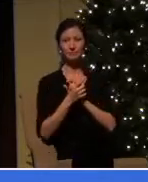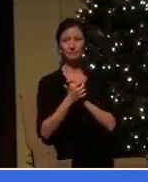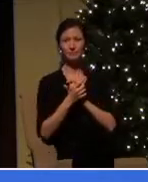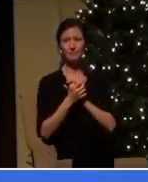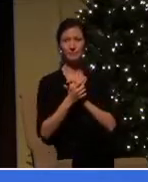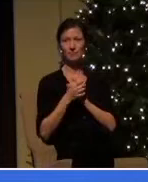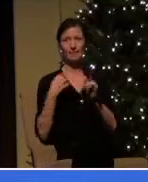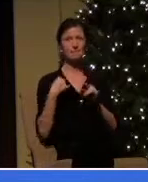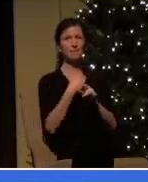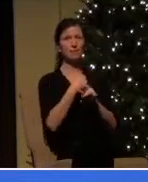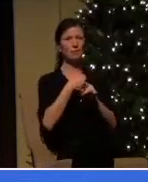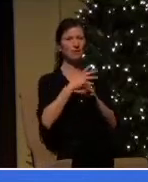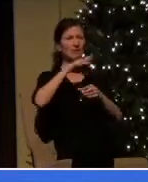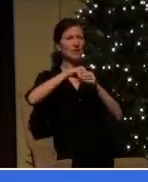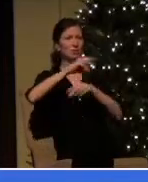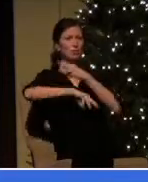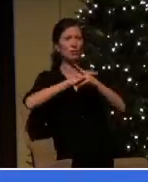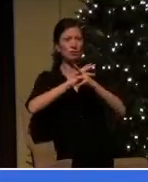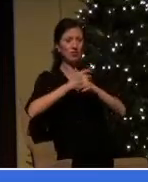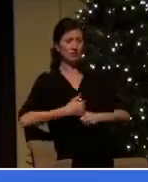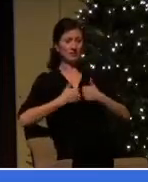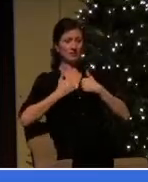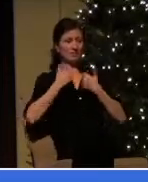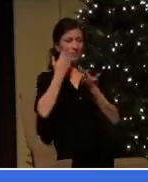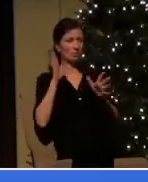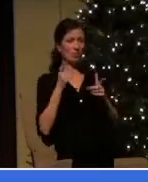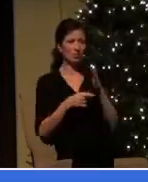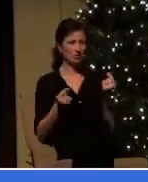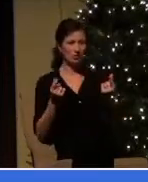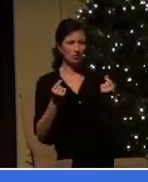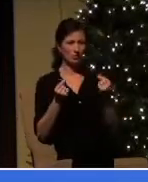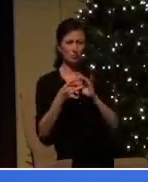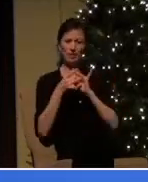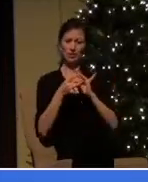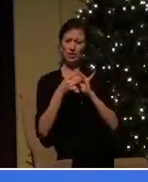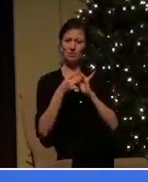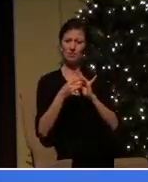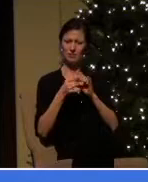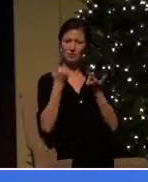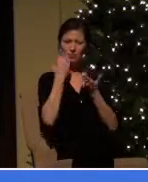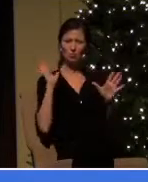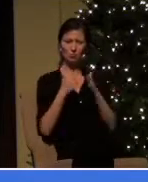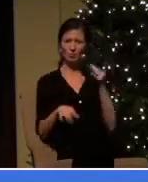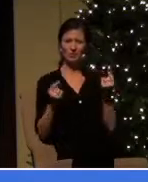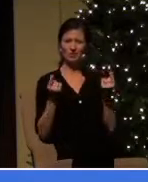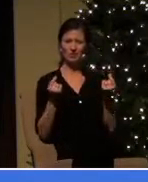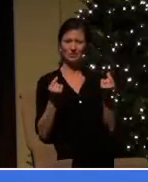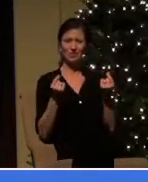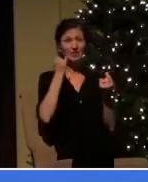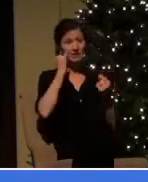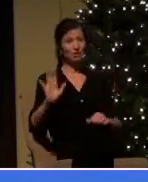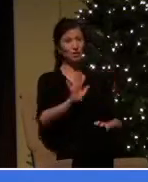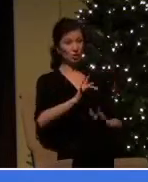know how to do life and we don't know how to do relationships. Because see, when you hide the deep places of your